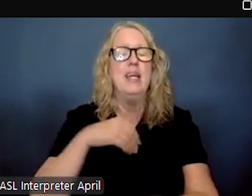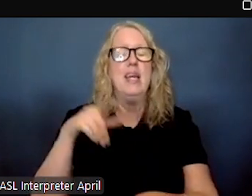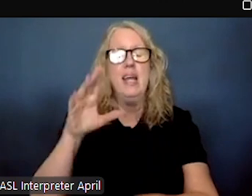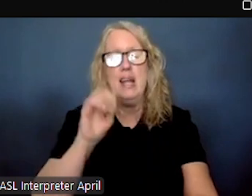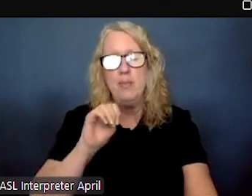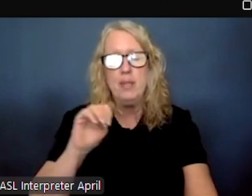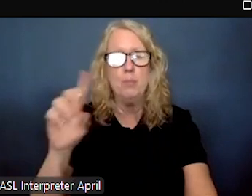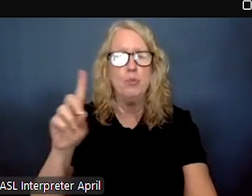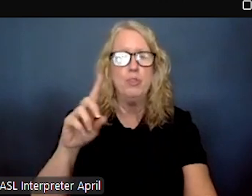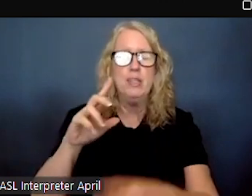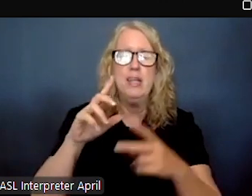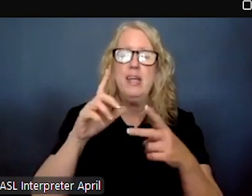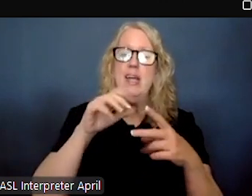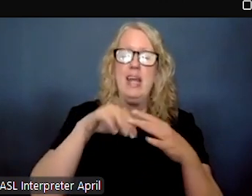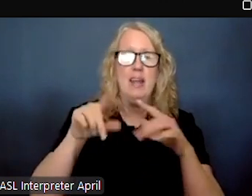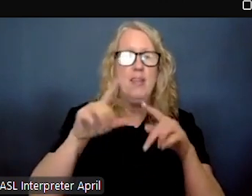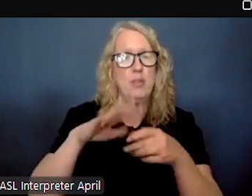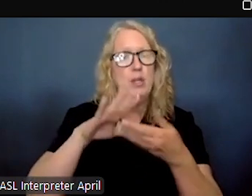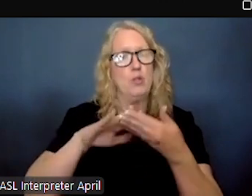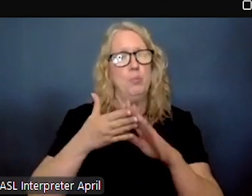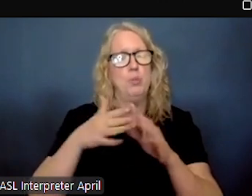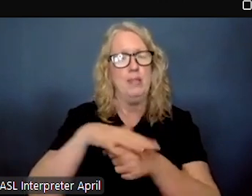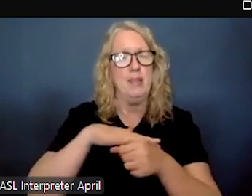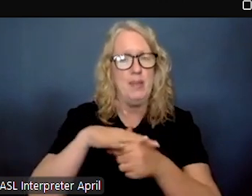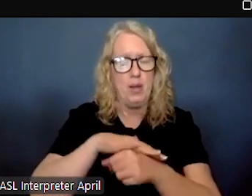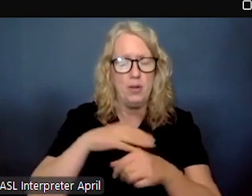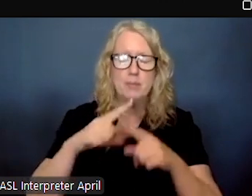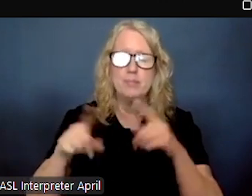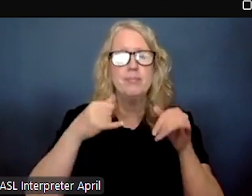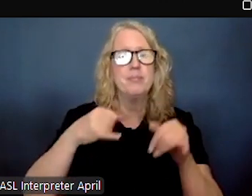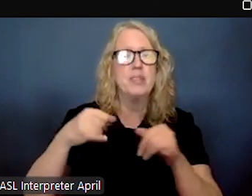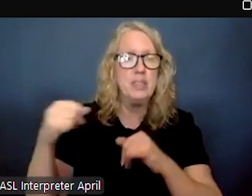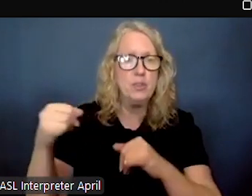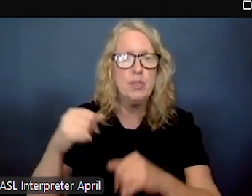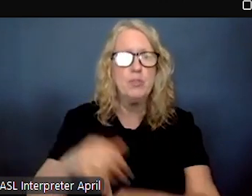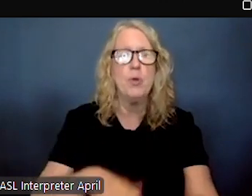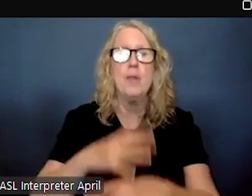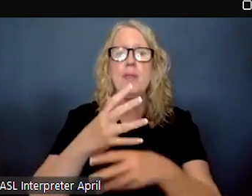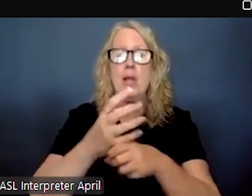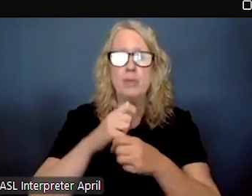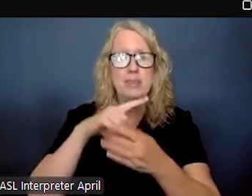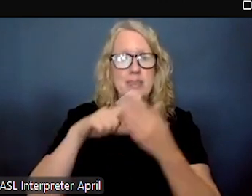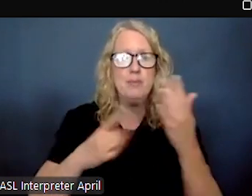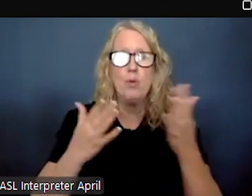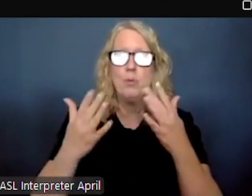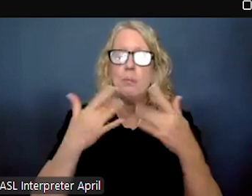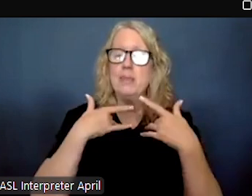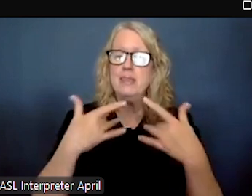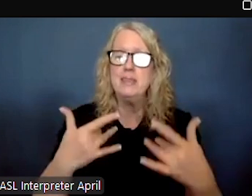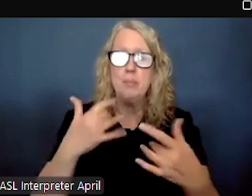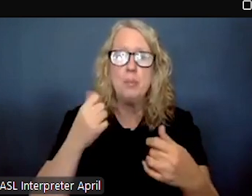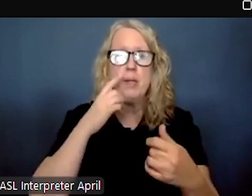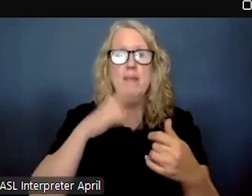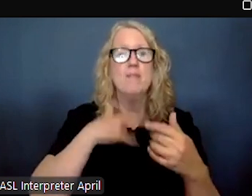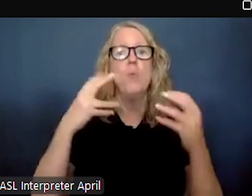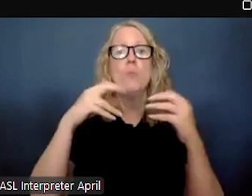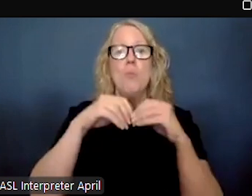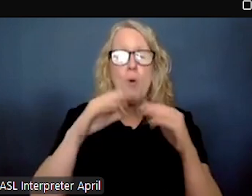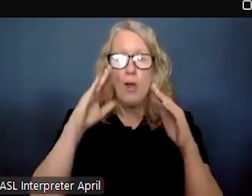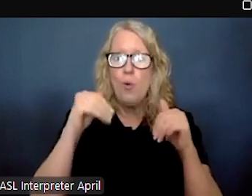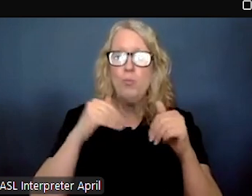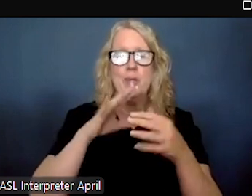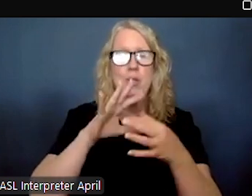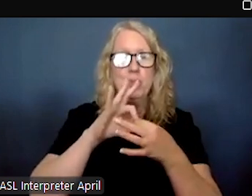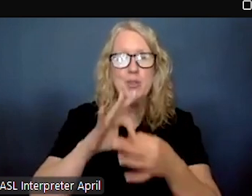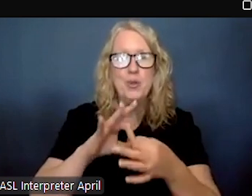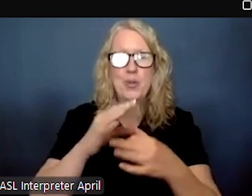room utilization in the communities that they're present. Individuals that receive those services typically report feeling more hopeful and connected